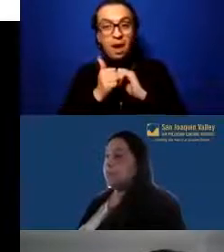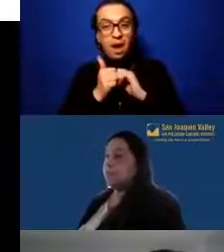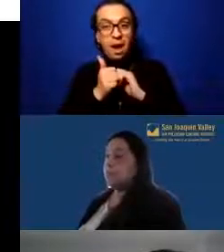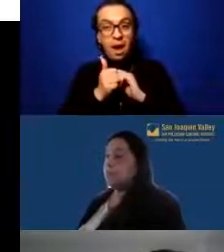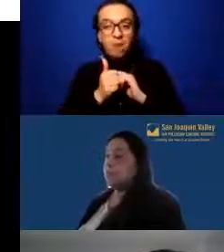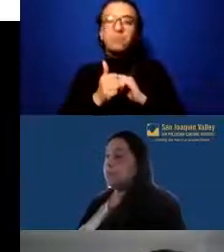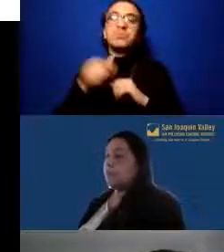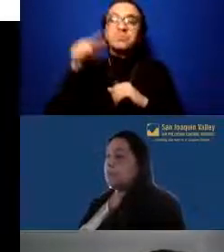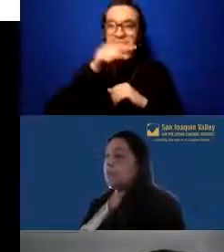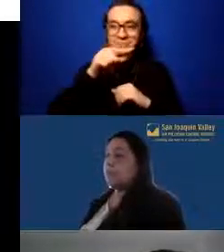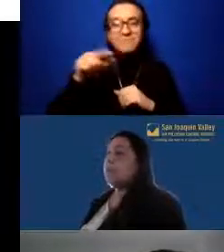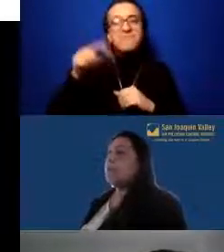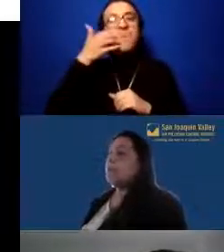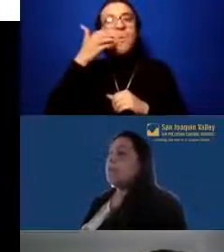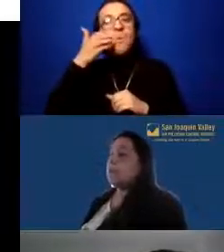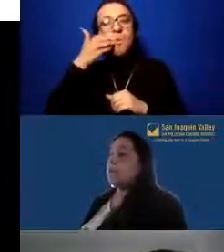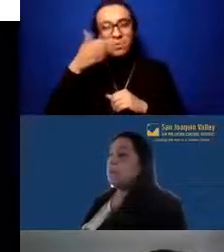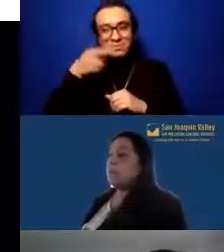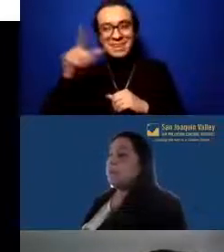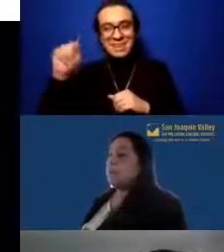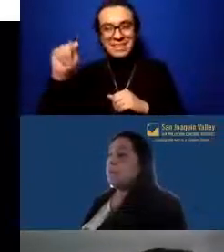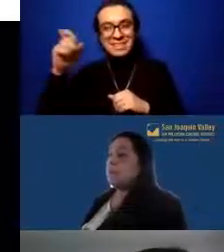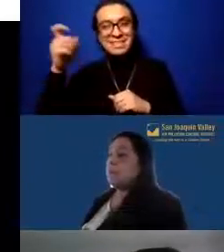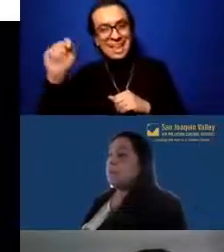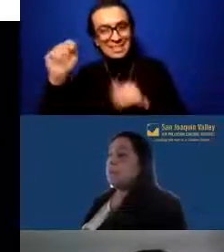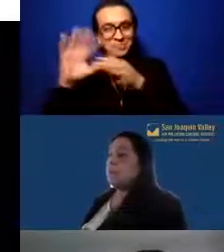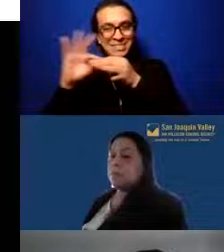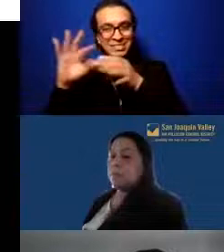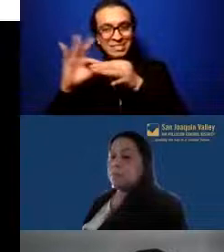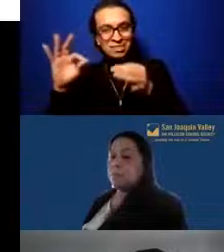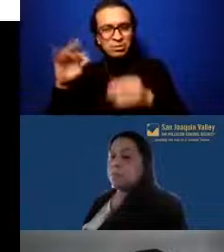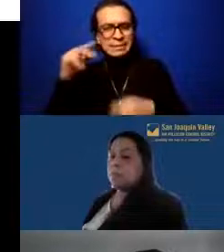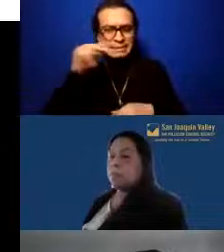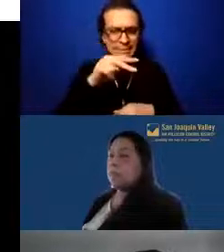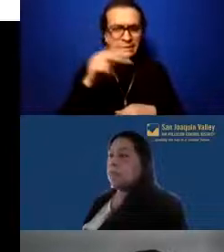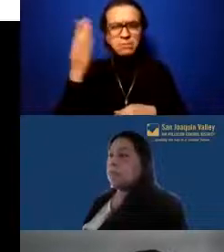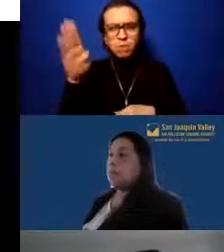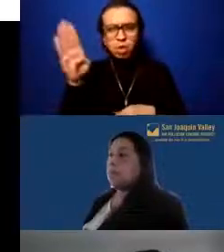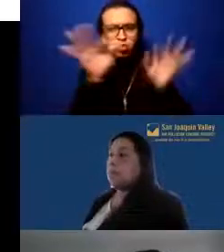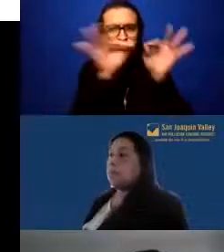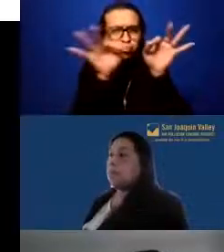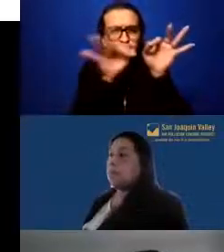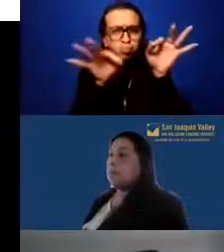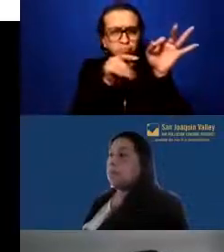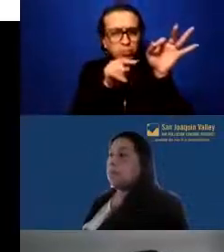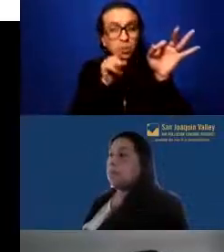a text message. You're going to select the link that is on the screen or inside of the text.